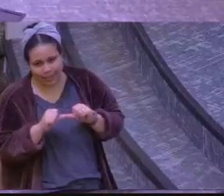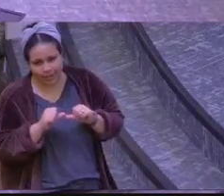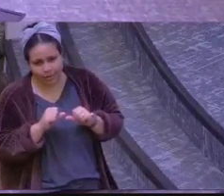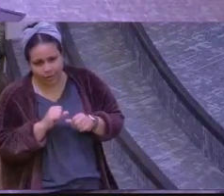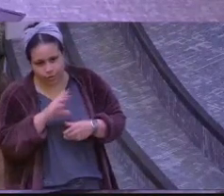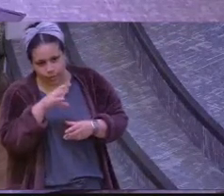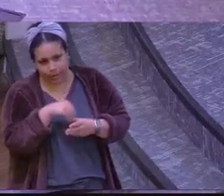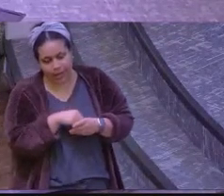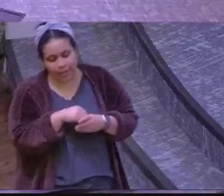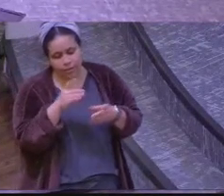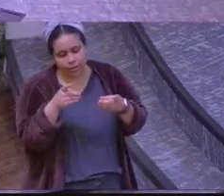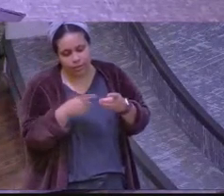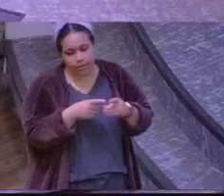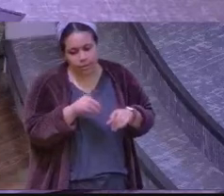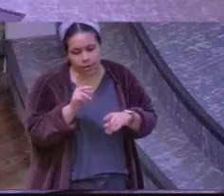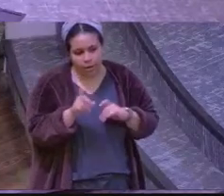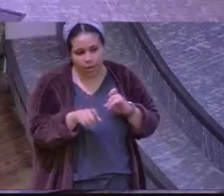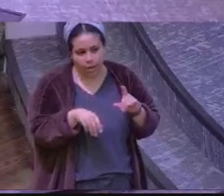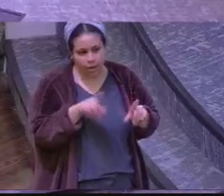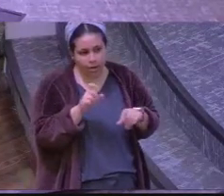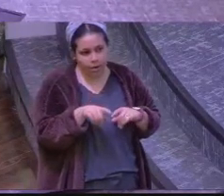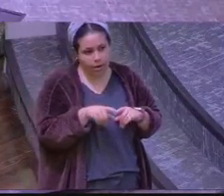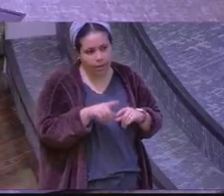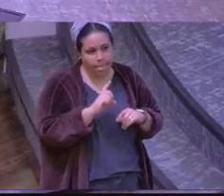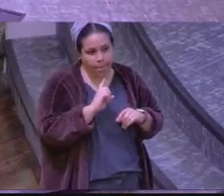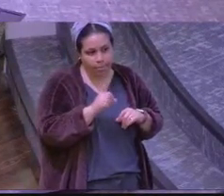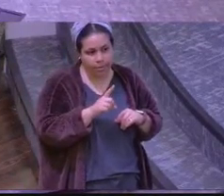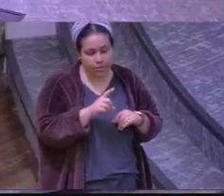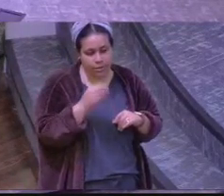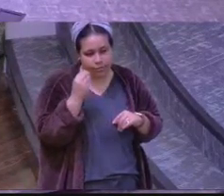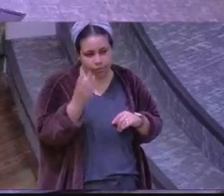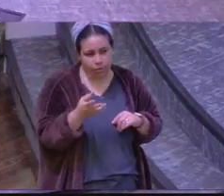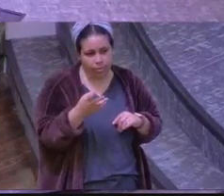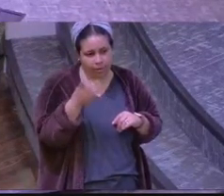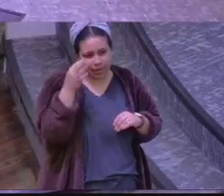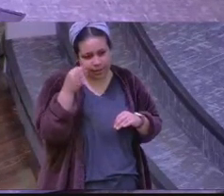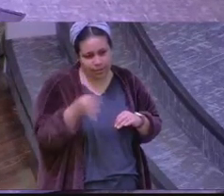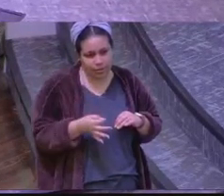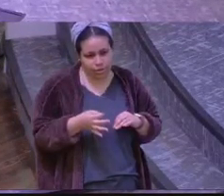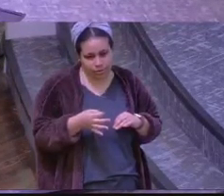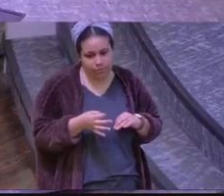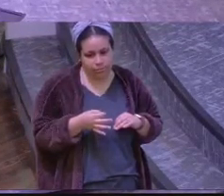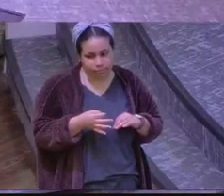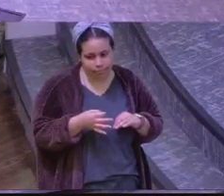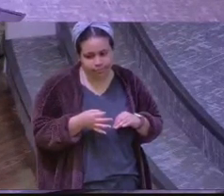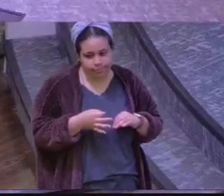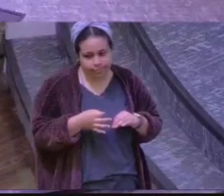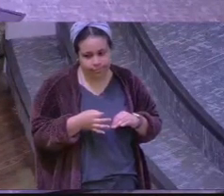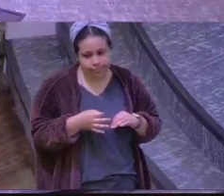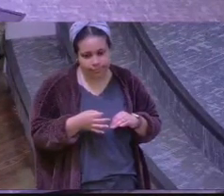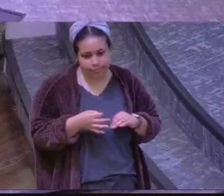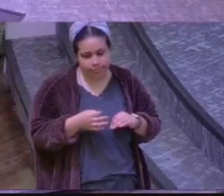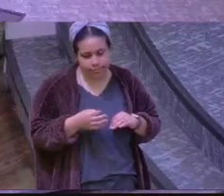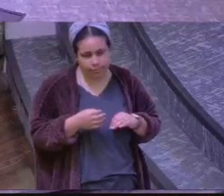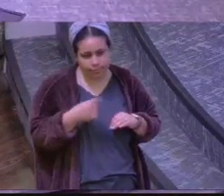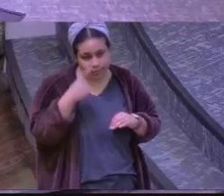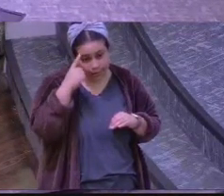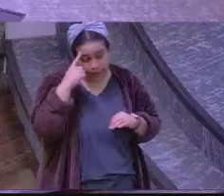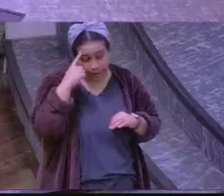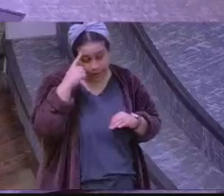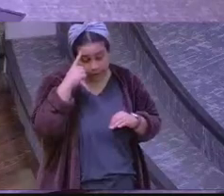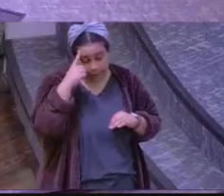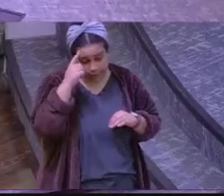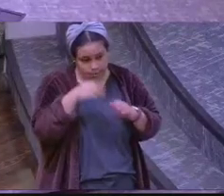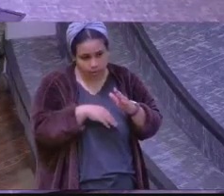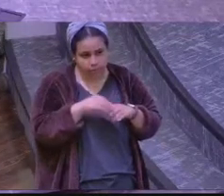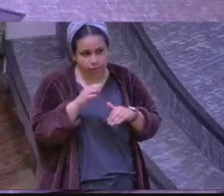the district and ask the questions that will help us make an informed decision. And with that said, I think we're